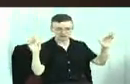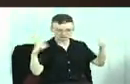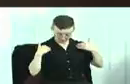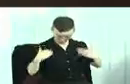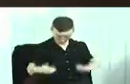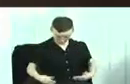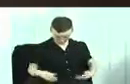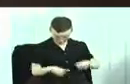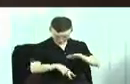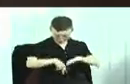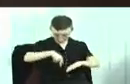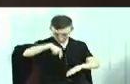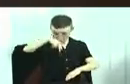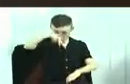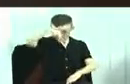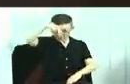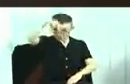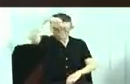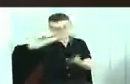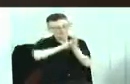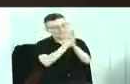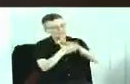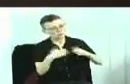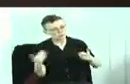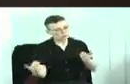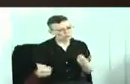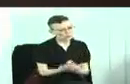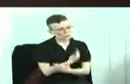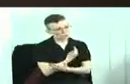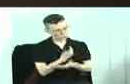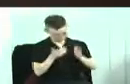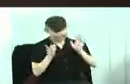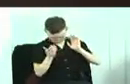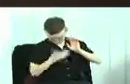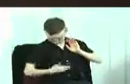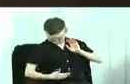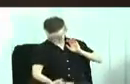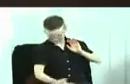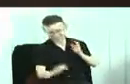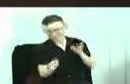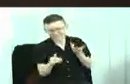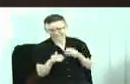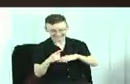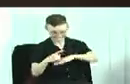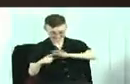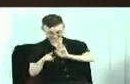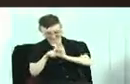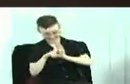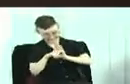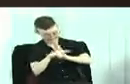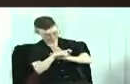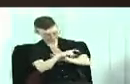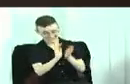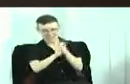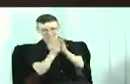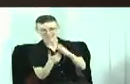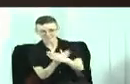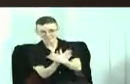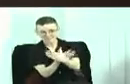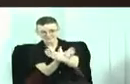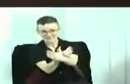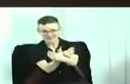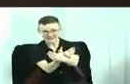body is renewed, refreshed, reorganized. It's sort of like going from caterpillar to butterfly. It's a one-way direction, and